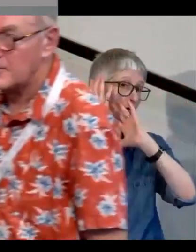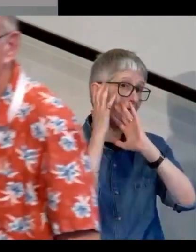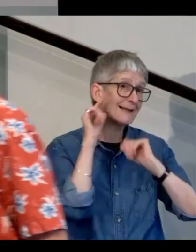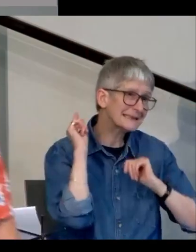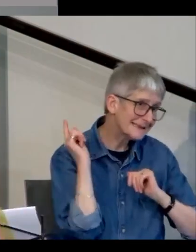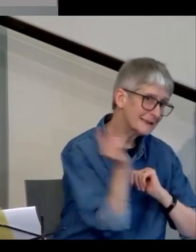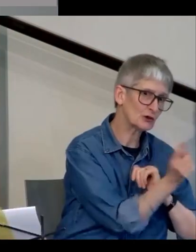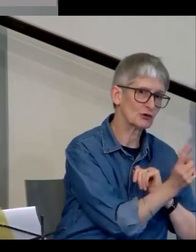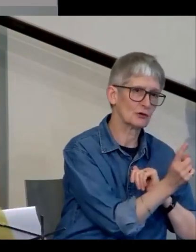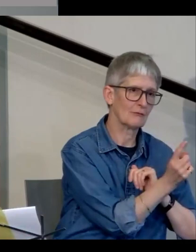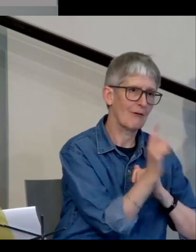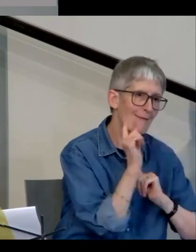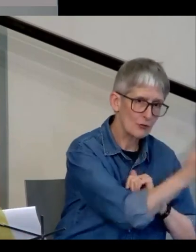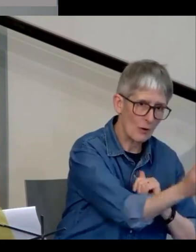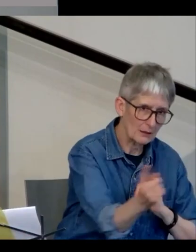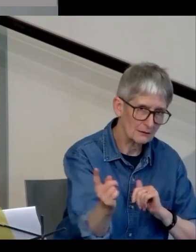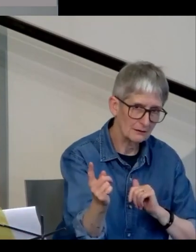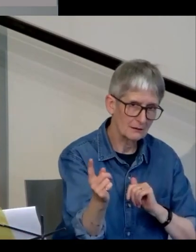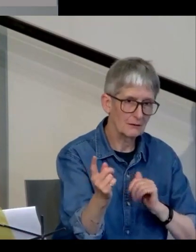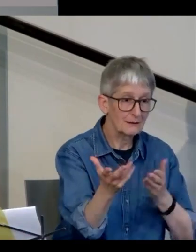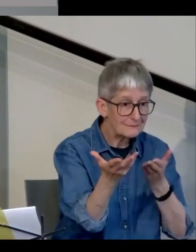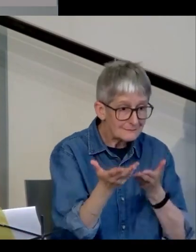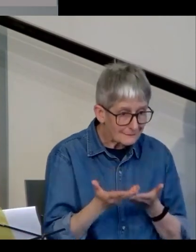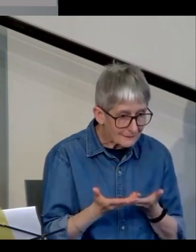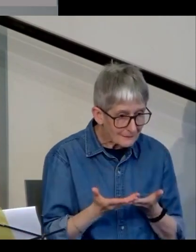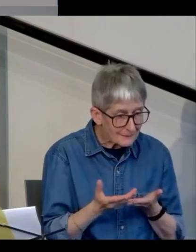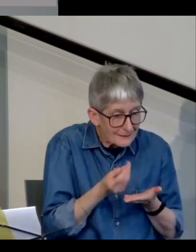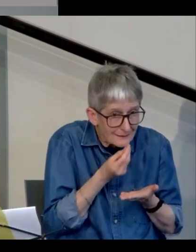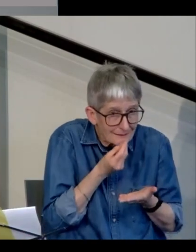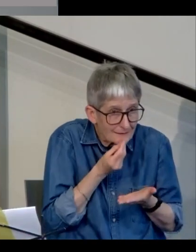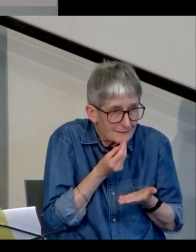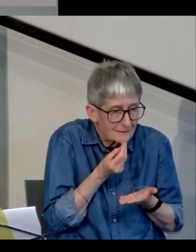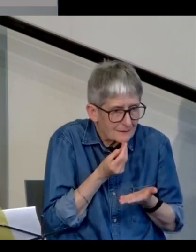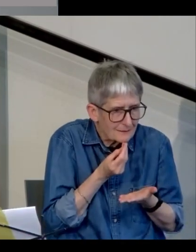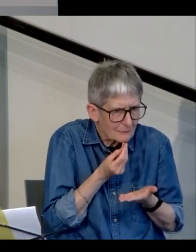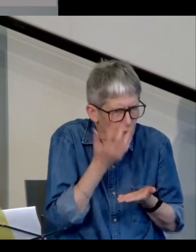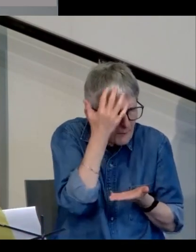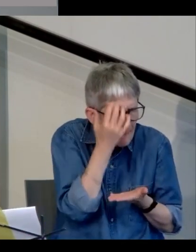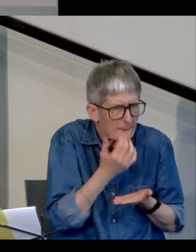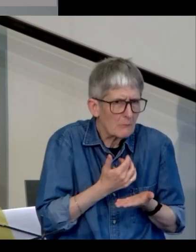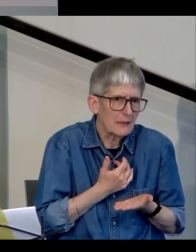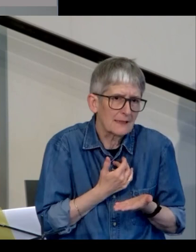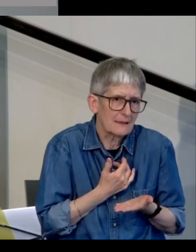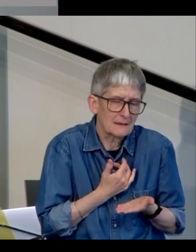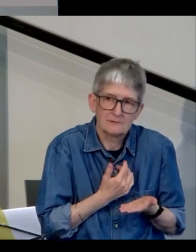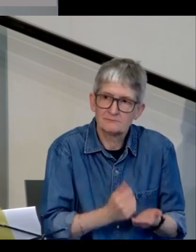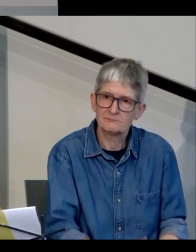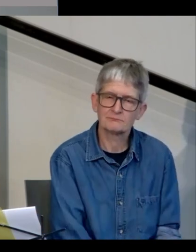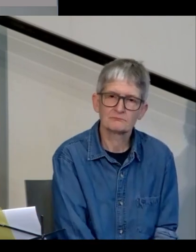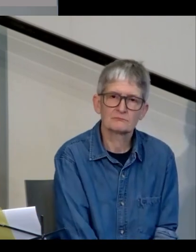each and every one of you. Take it and eat it in remembrance of me."